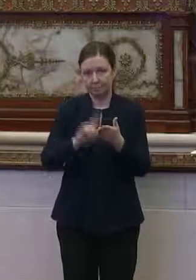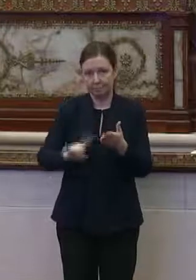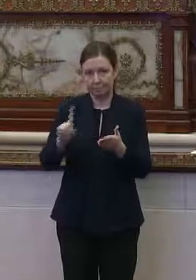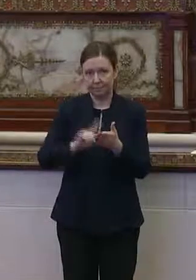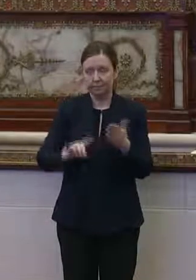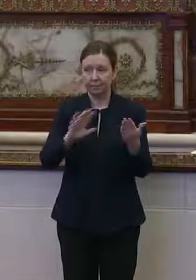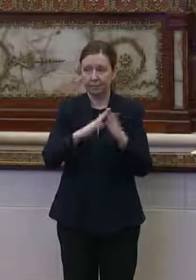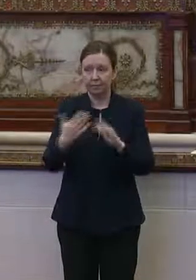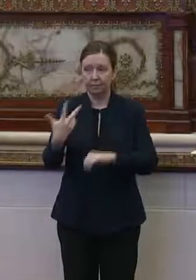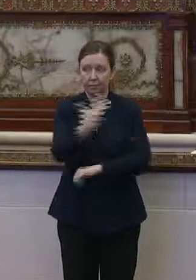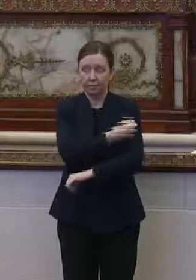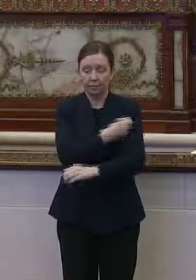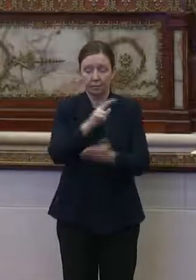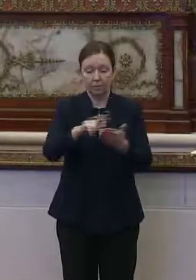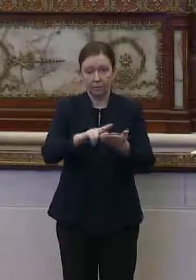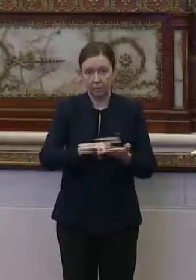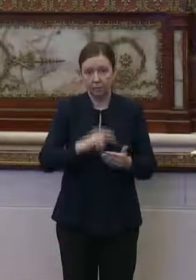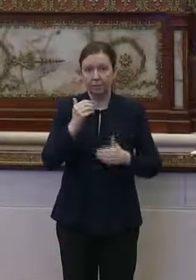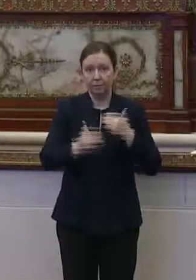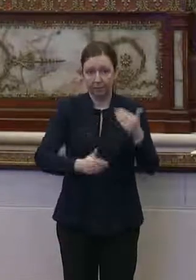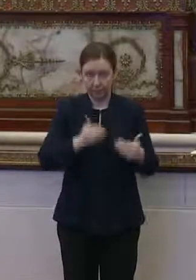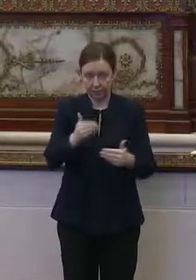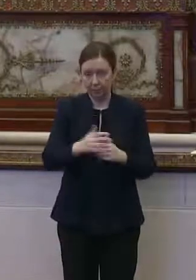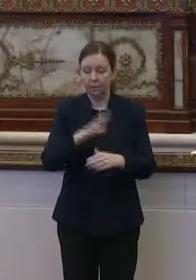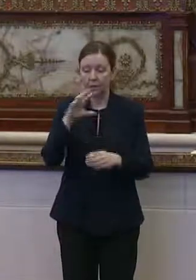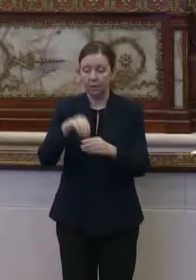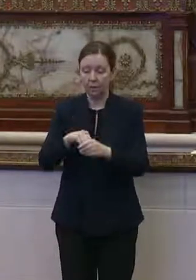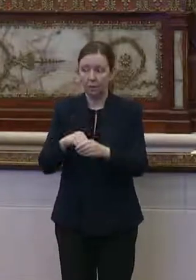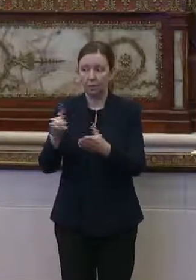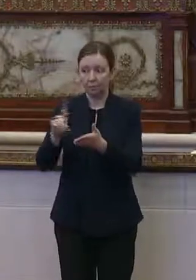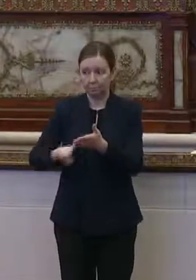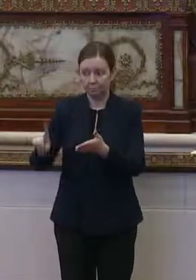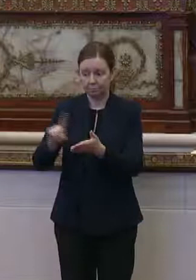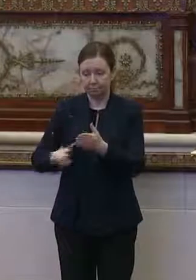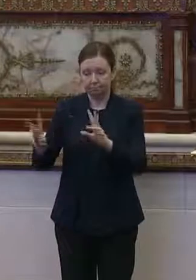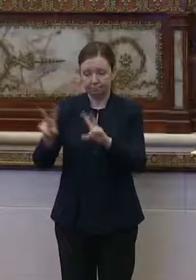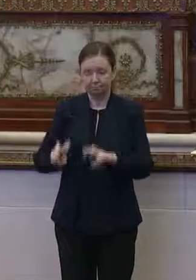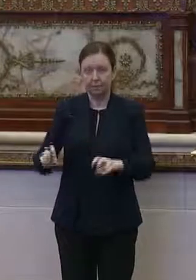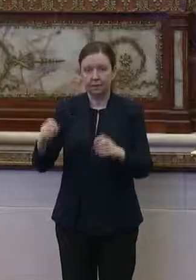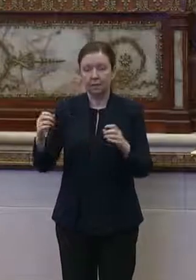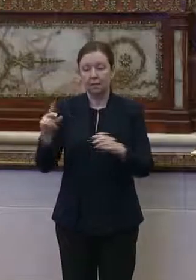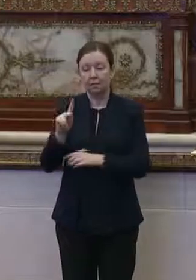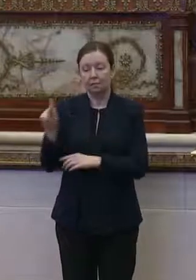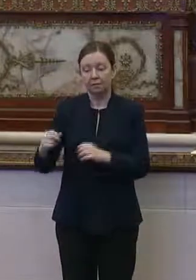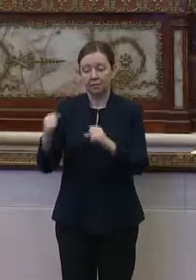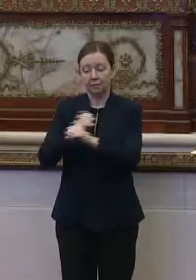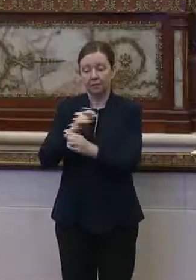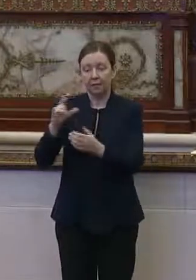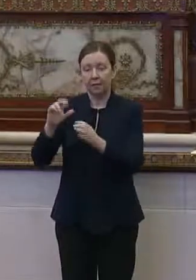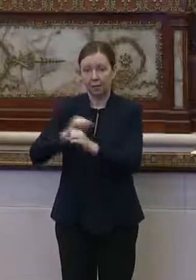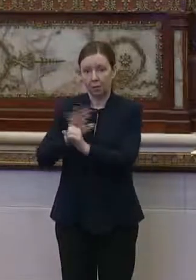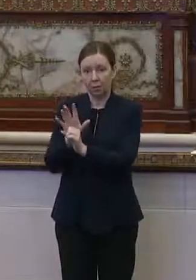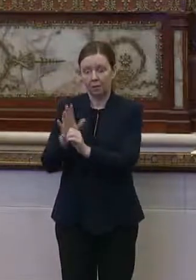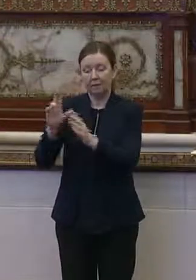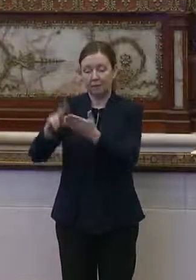the city's vaccine contracting process, including an examination of Philly Fighting COVID's contract with the